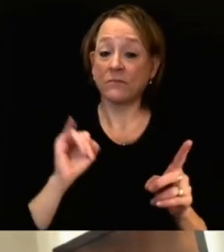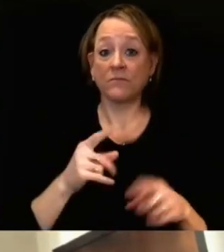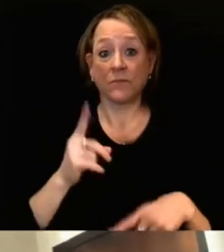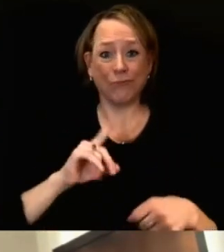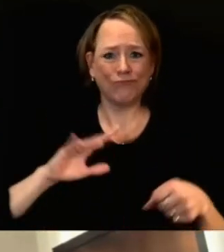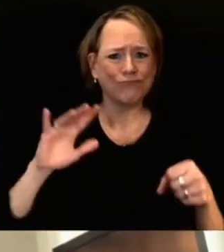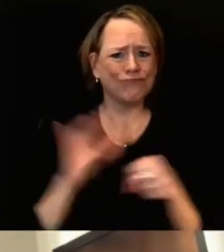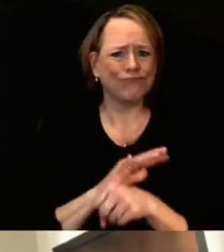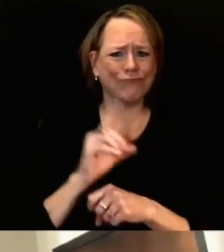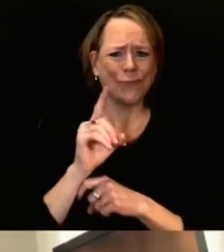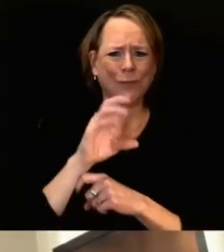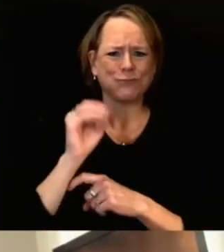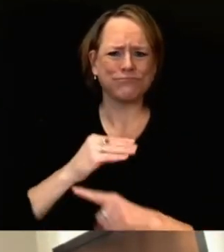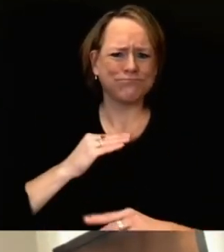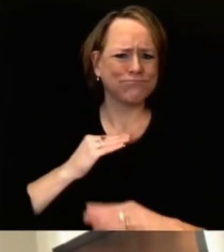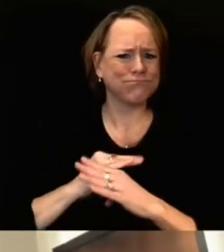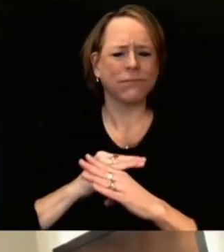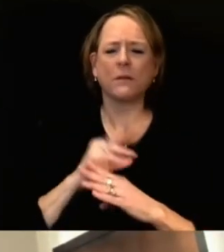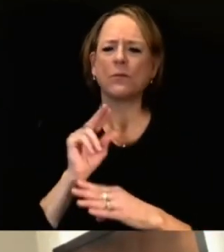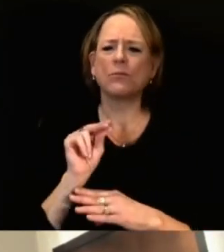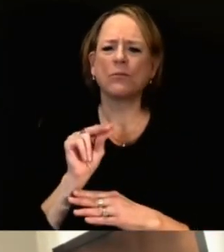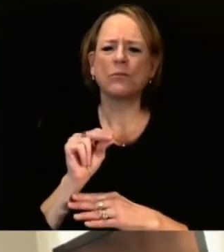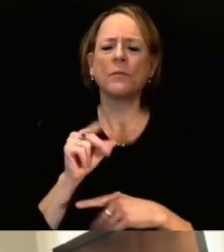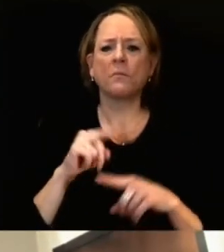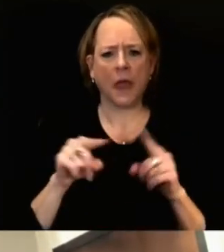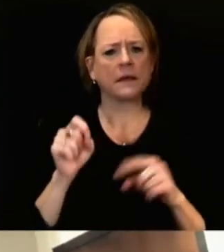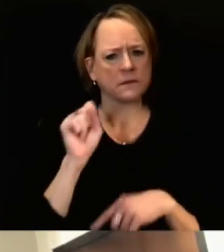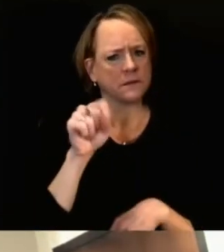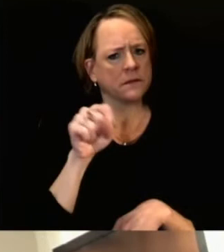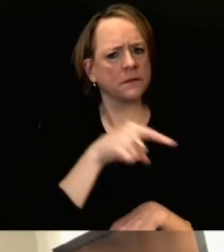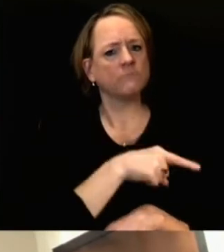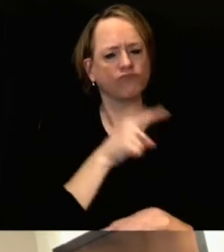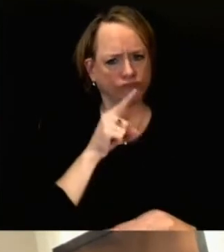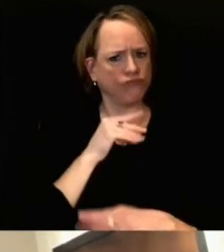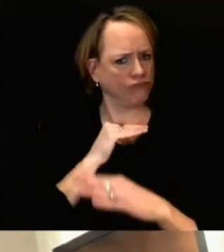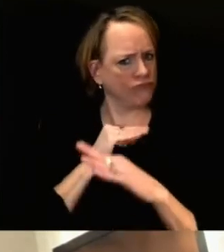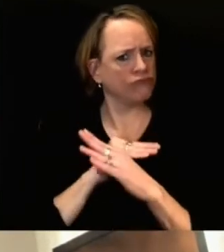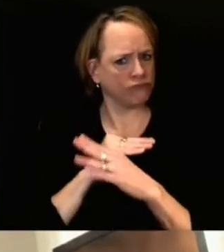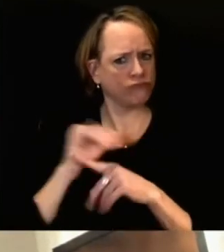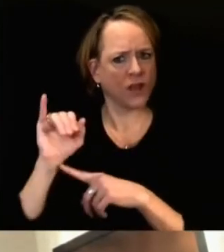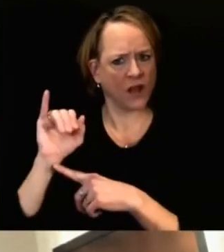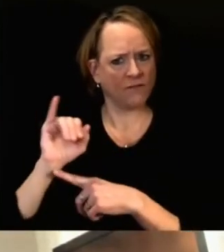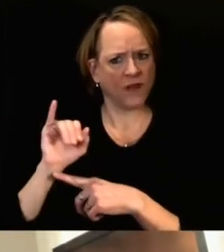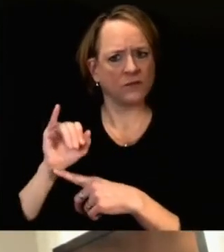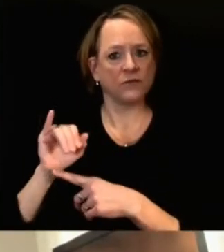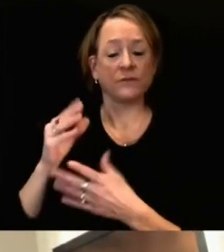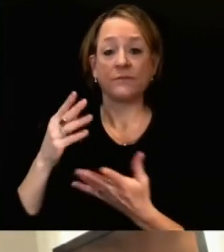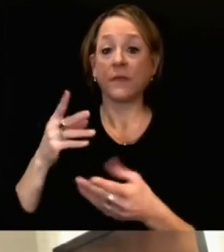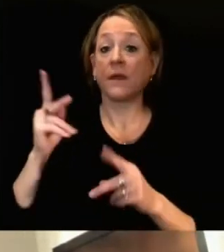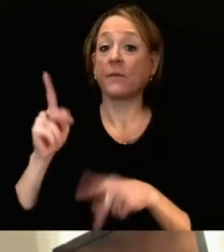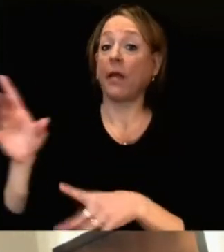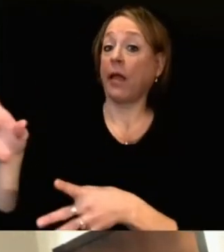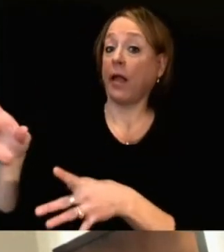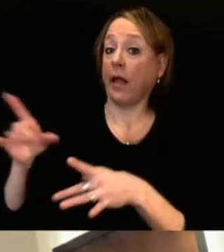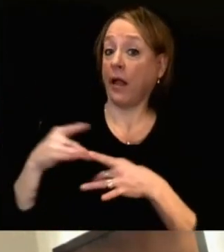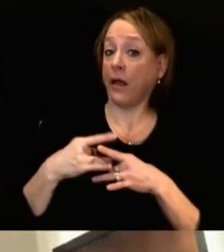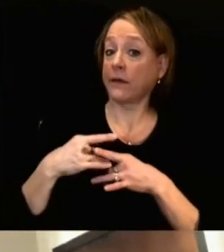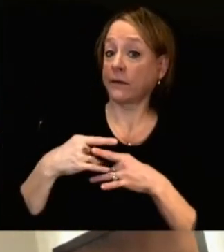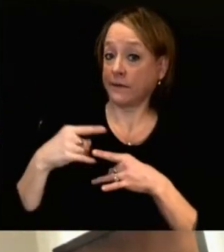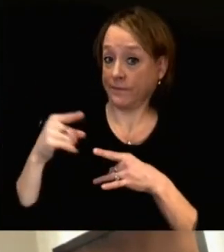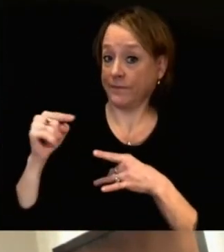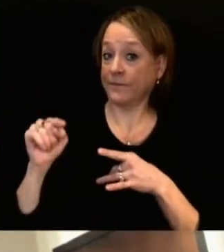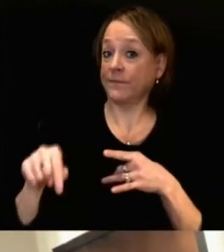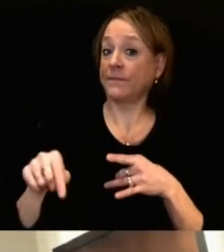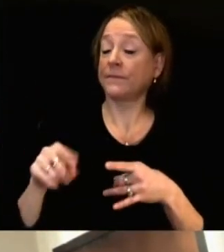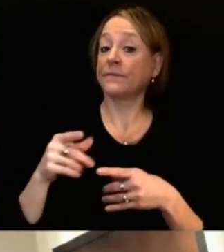someone is exposed to the virus, they are they're less likely to become infected if they're